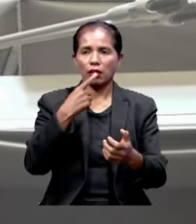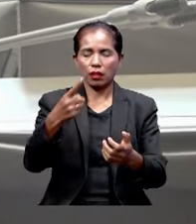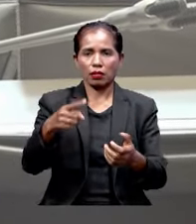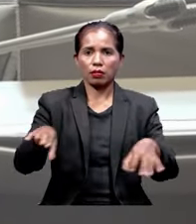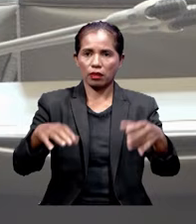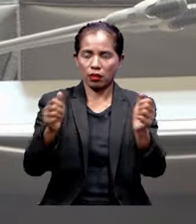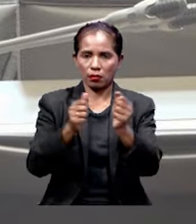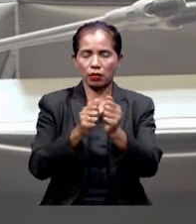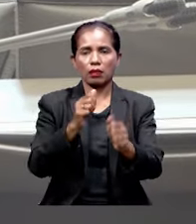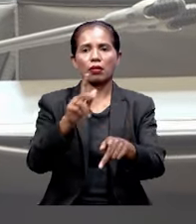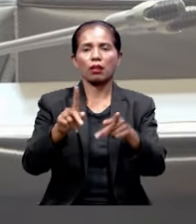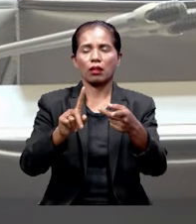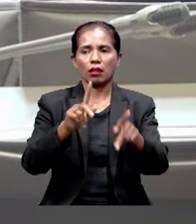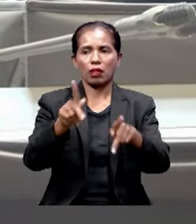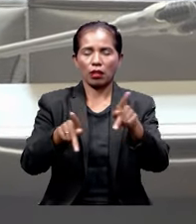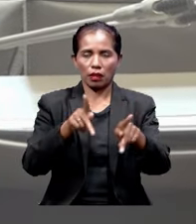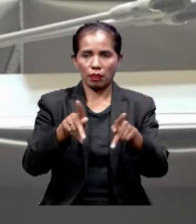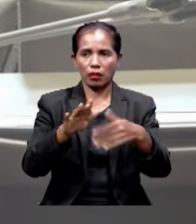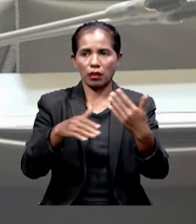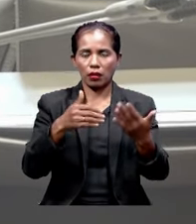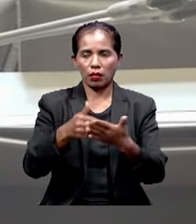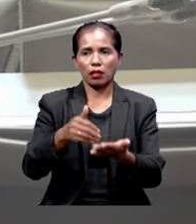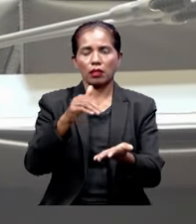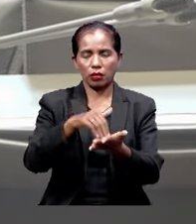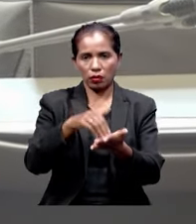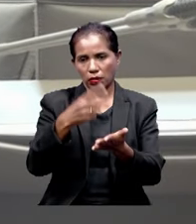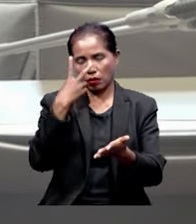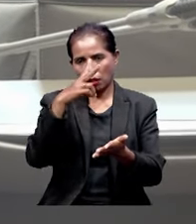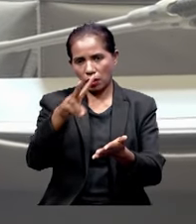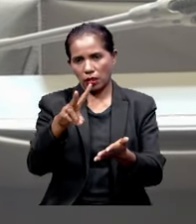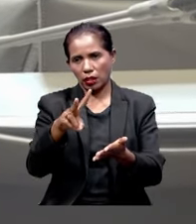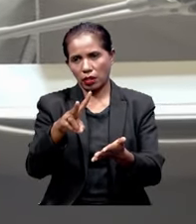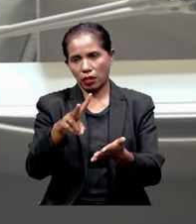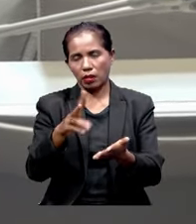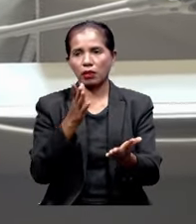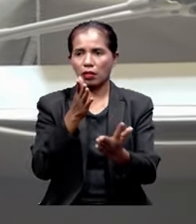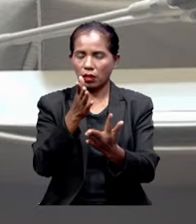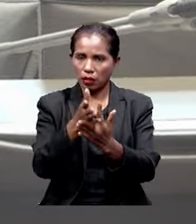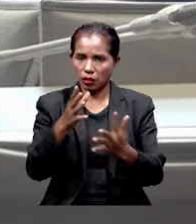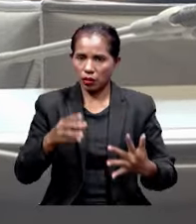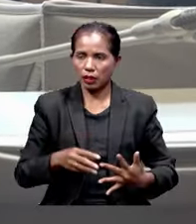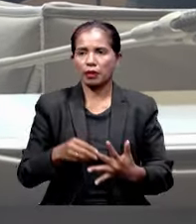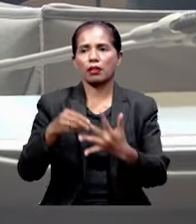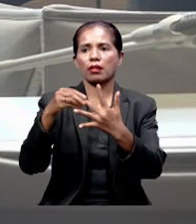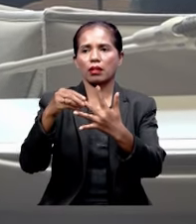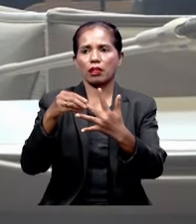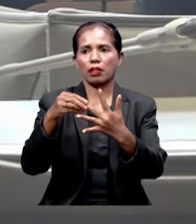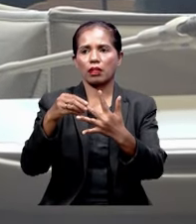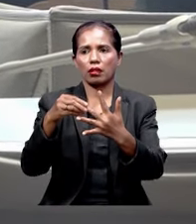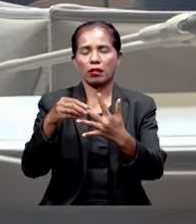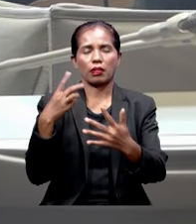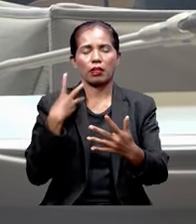working party report, leaving just two remaining brackets out of the 30 accession-specific commitments,